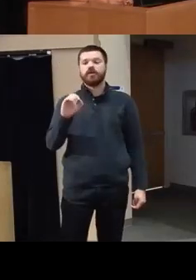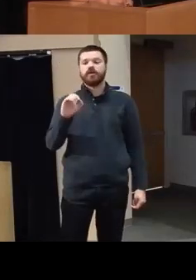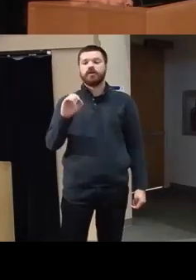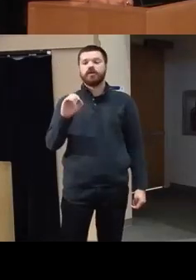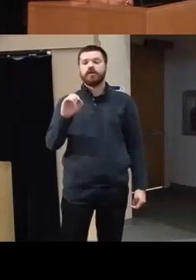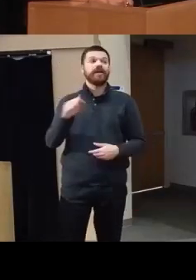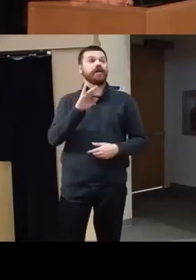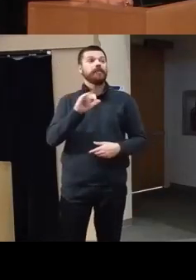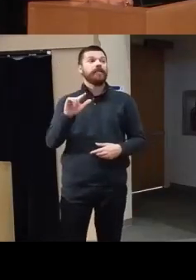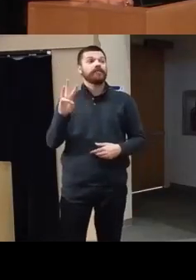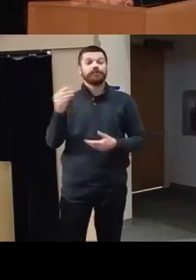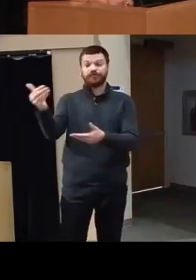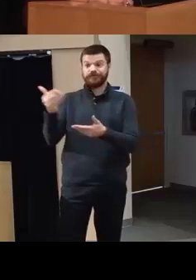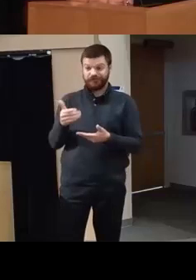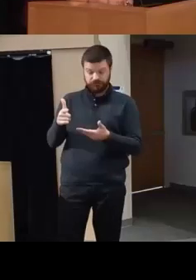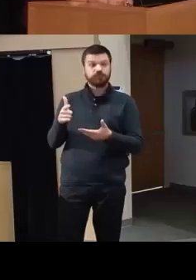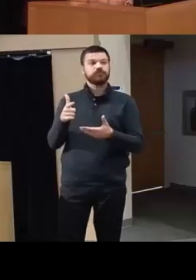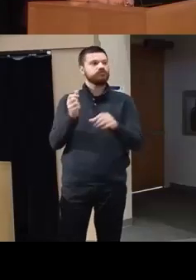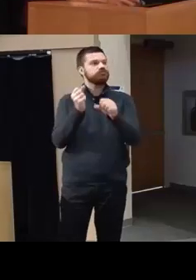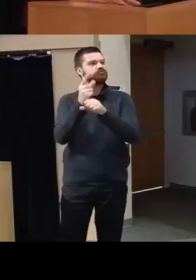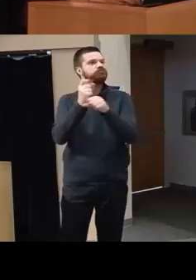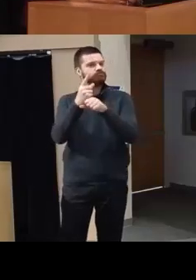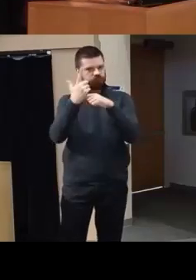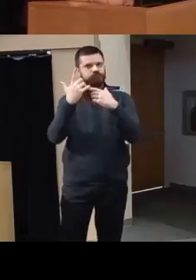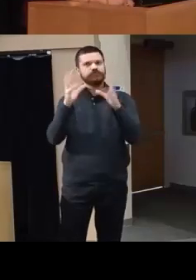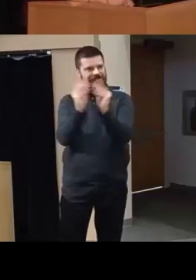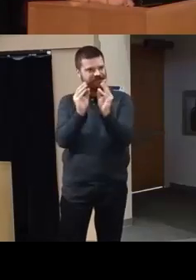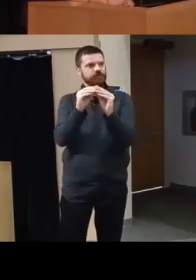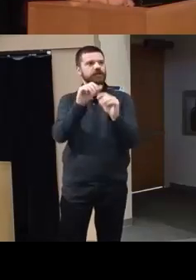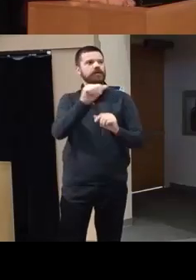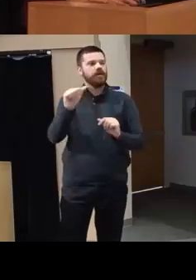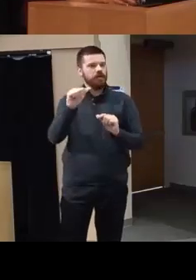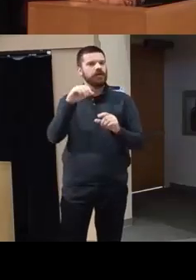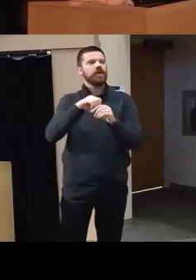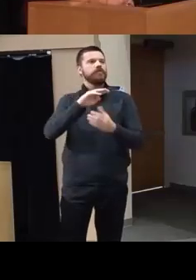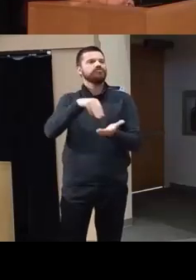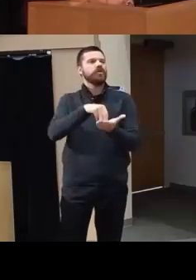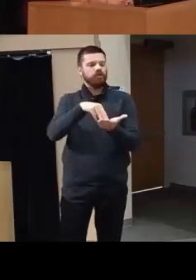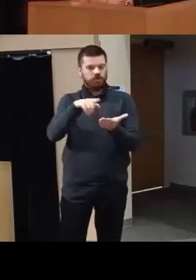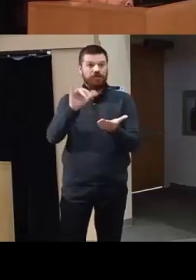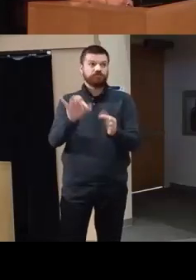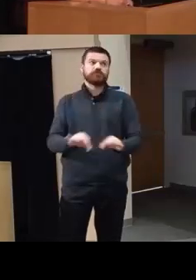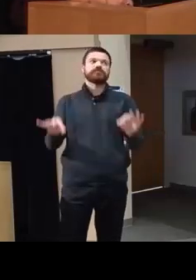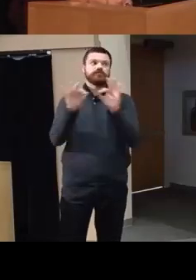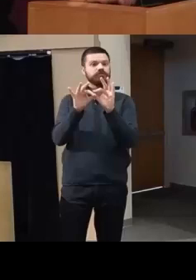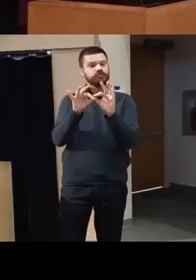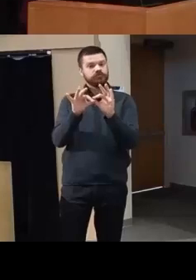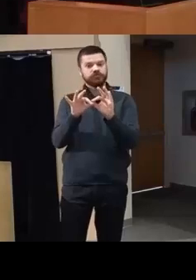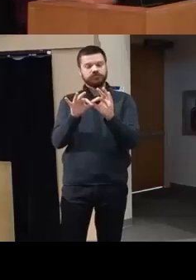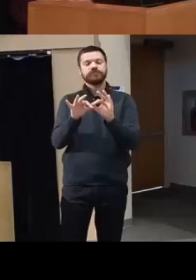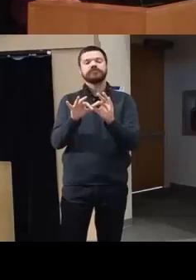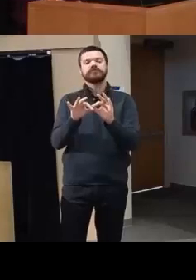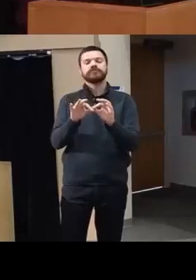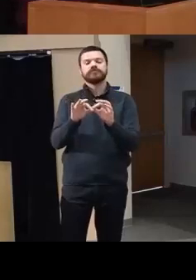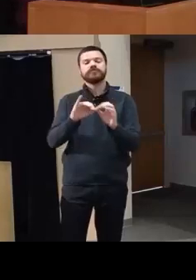W. to speak at an annual APA meeting in Montreal. And that was significant.